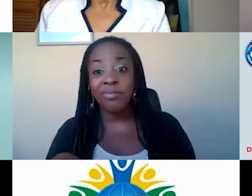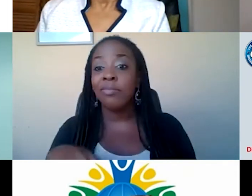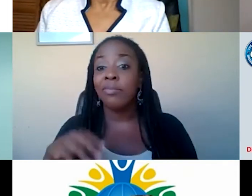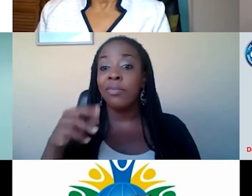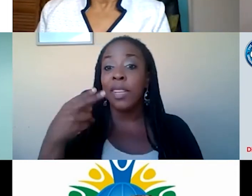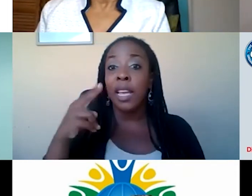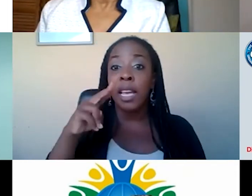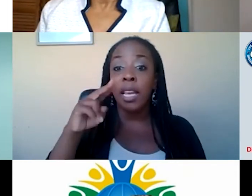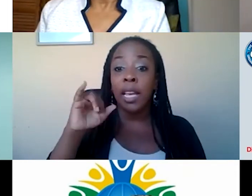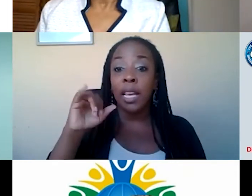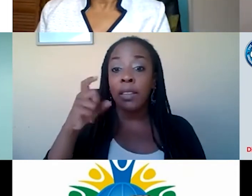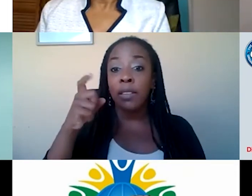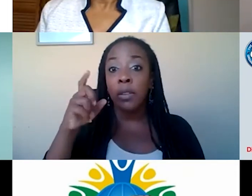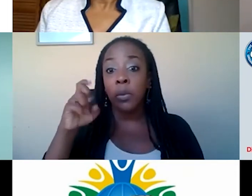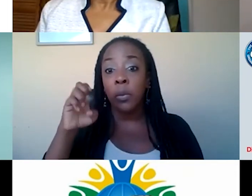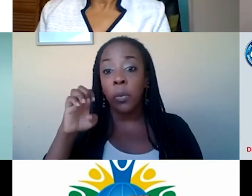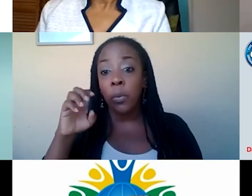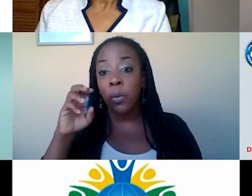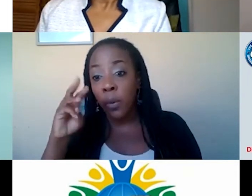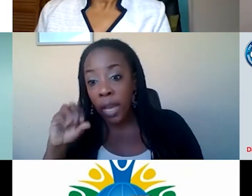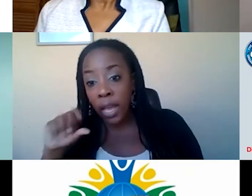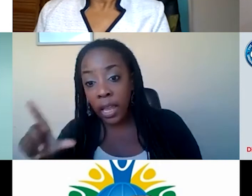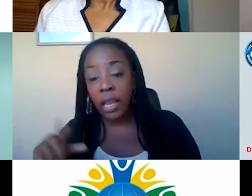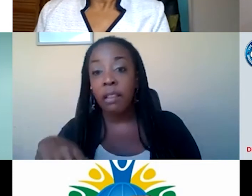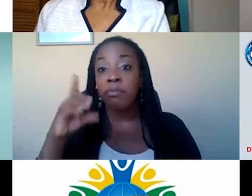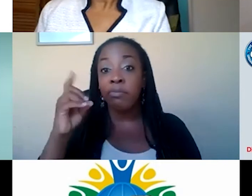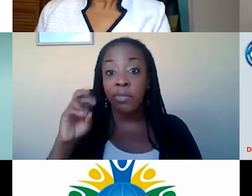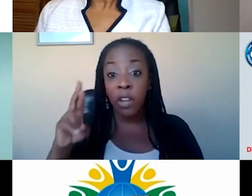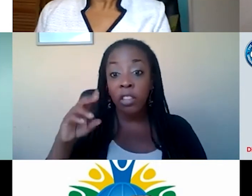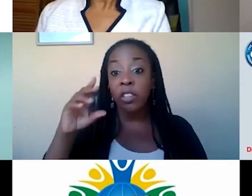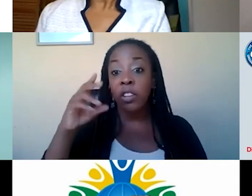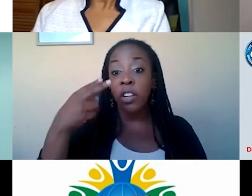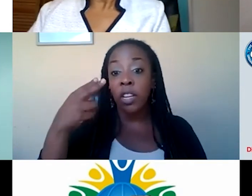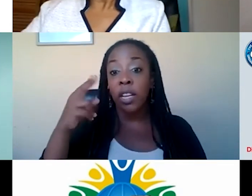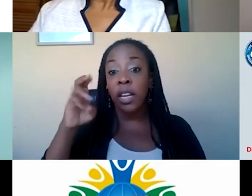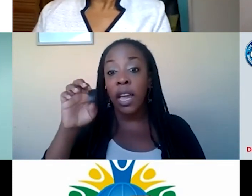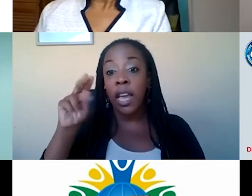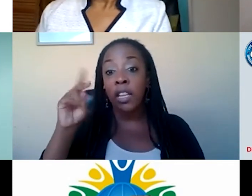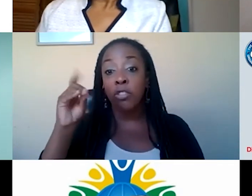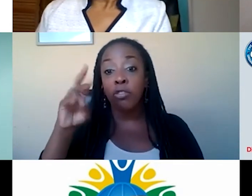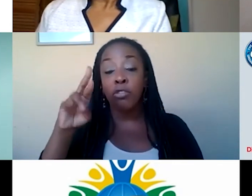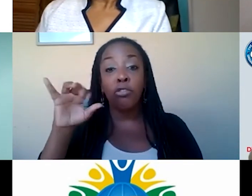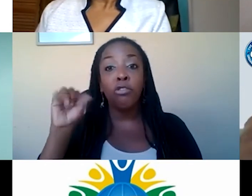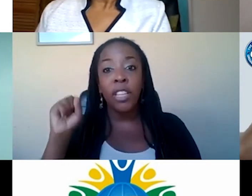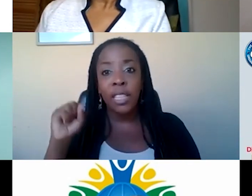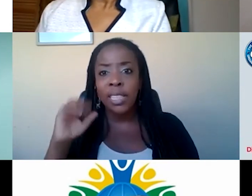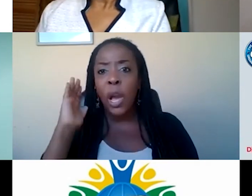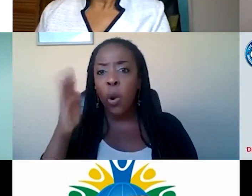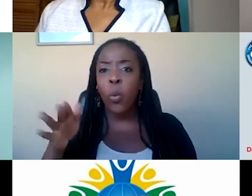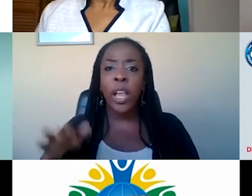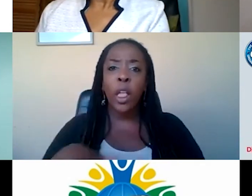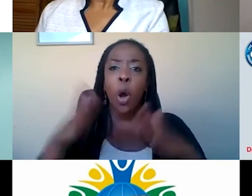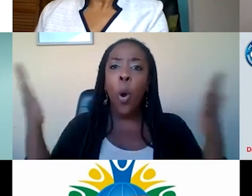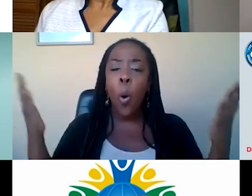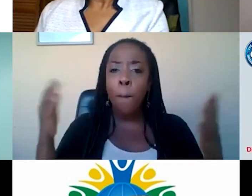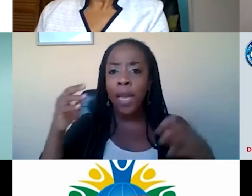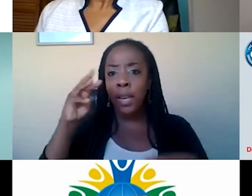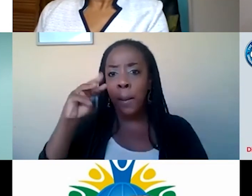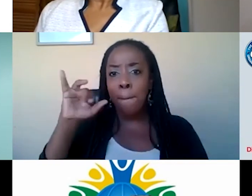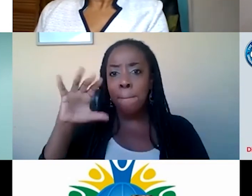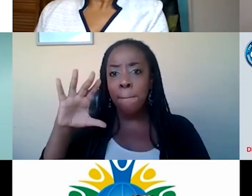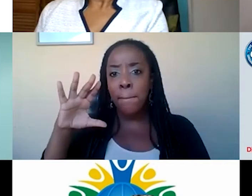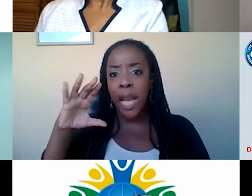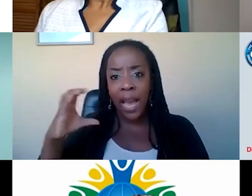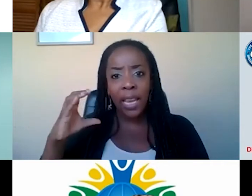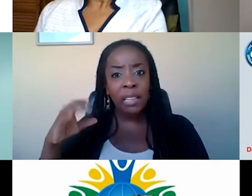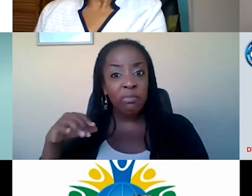Hickswell, Dr. Hendricks. So I'm going to read it. And then after that, we're actually going to open everyone's mic so we can have a free flow of